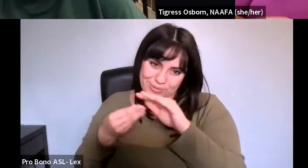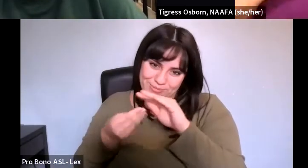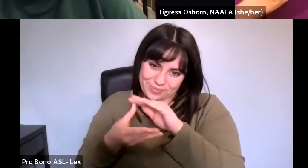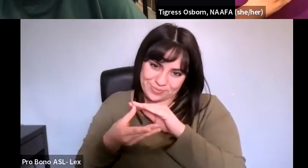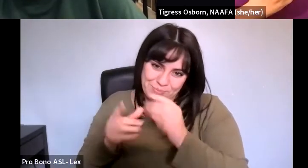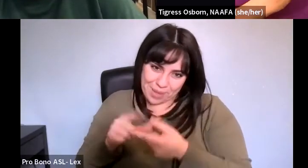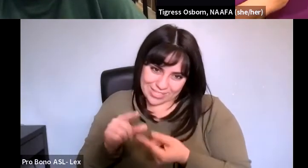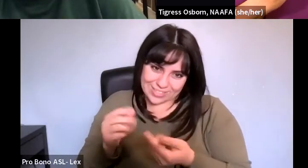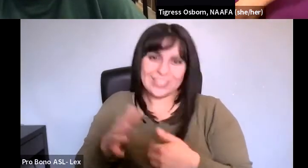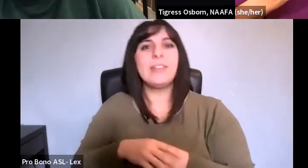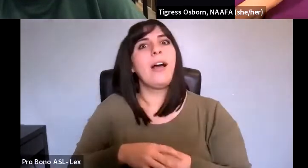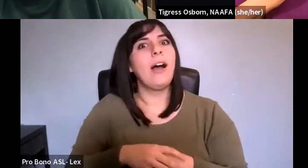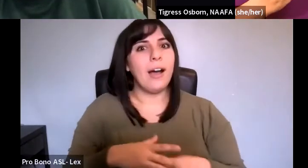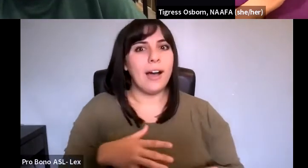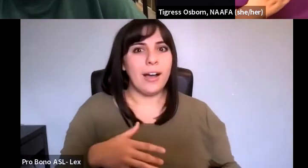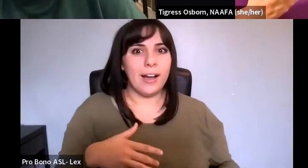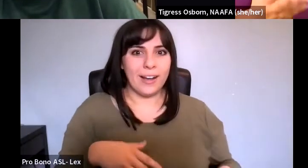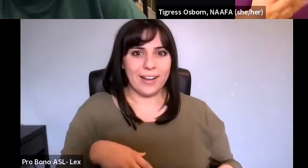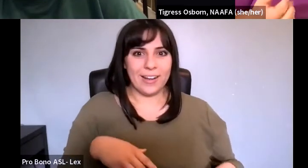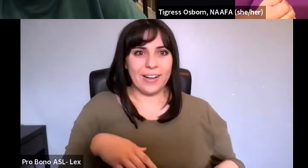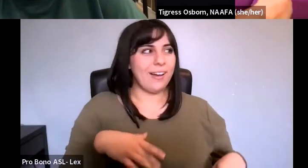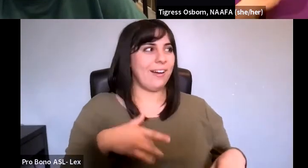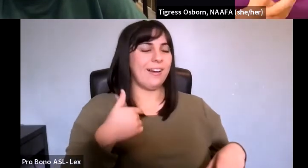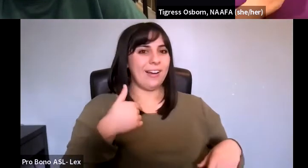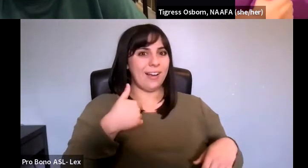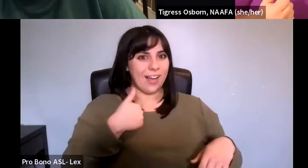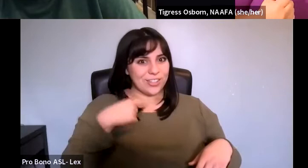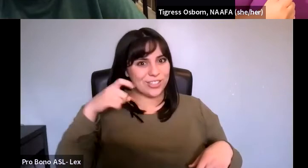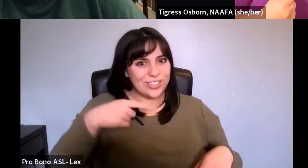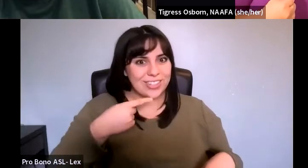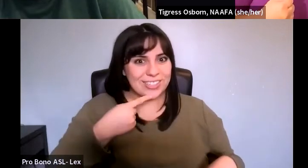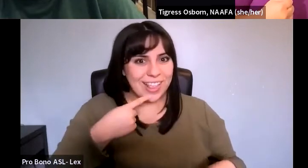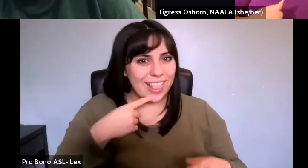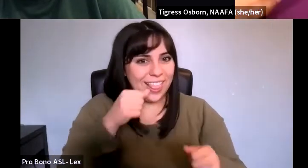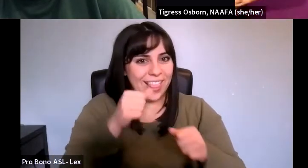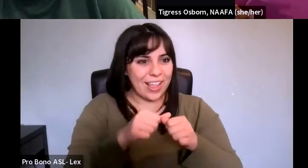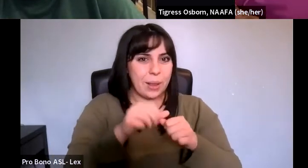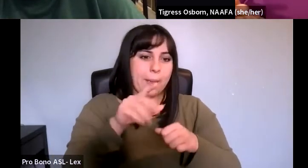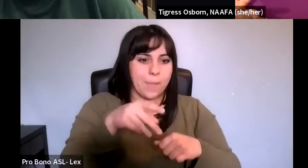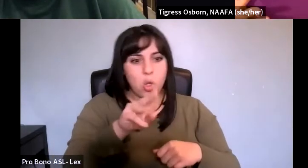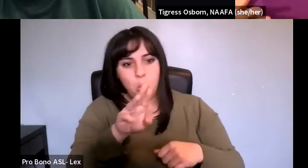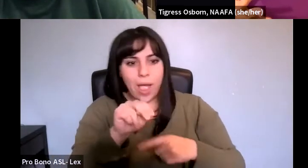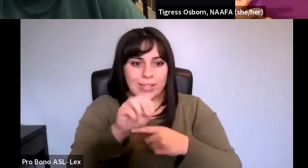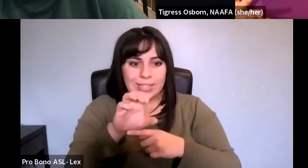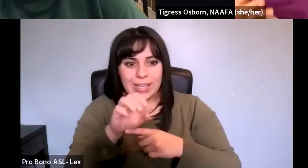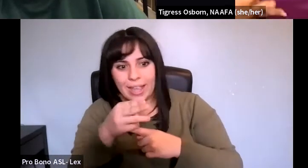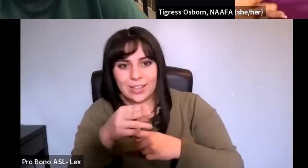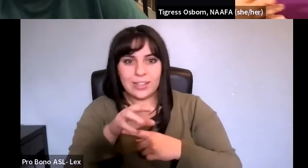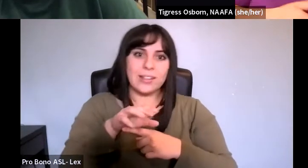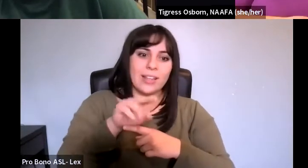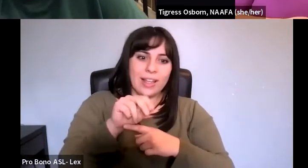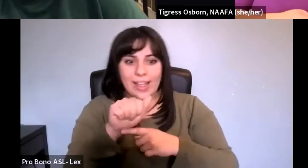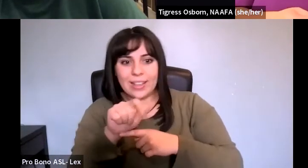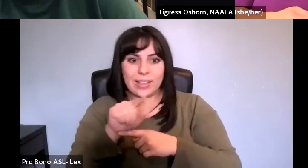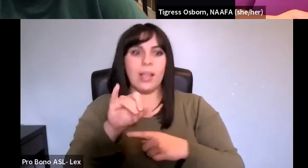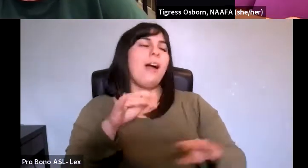Yes. I was so surprised by it. I should have actually said the letters P-U-N-C-H. N-A-Z-I-S and let everybody else come to that discovery